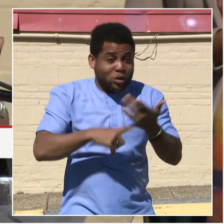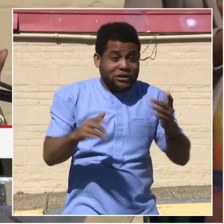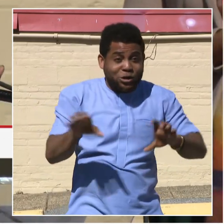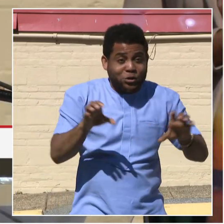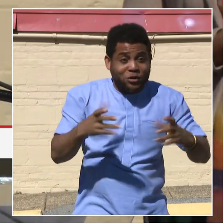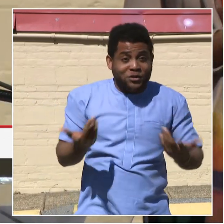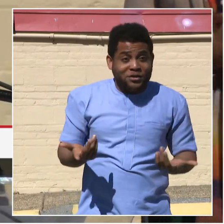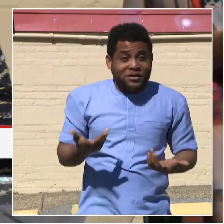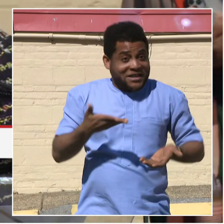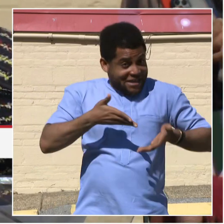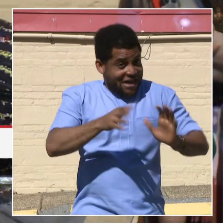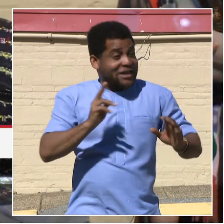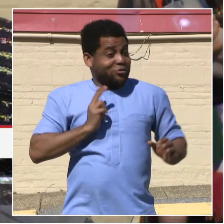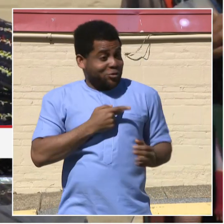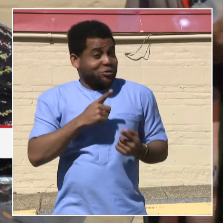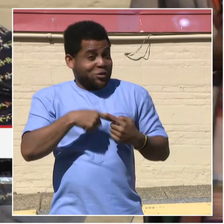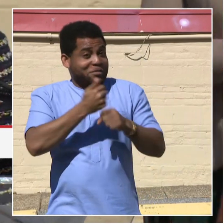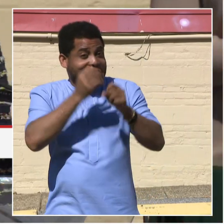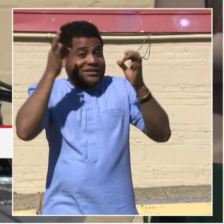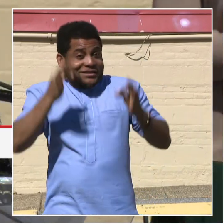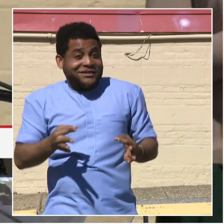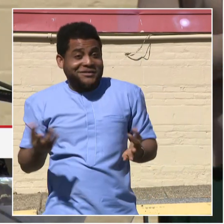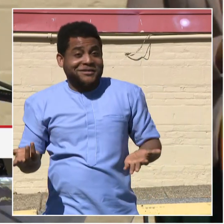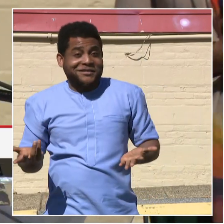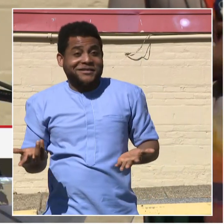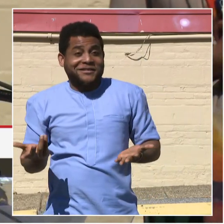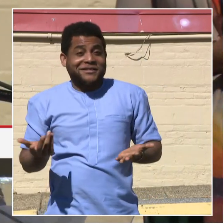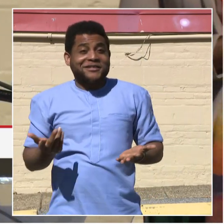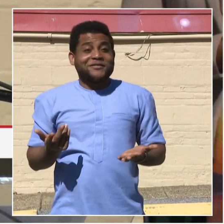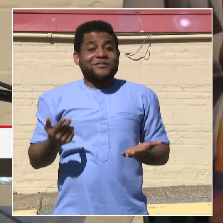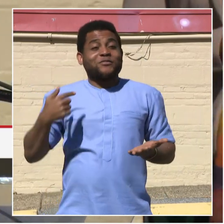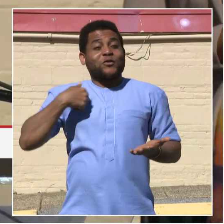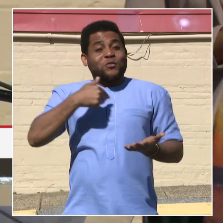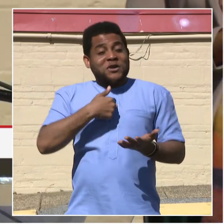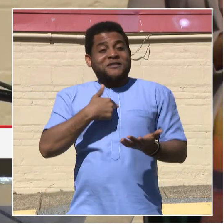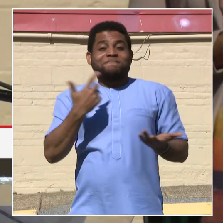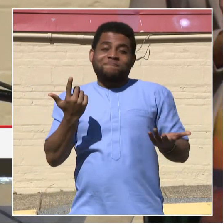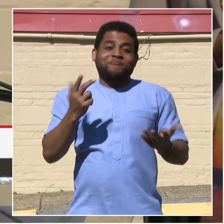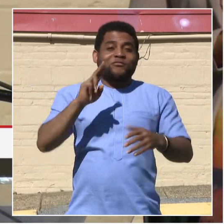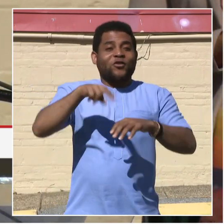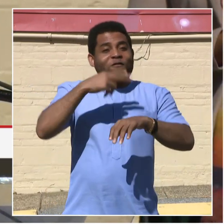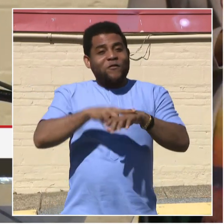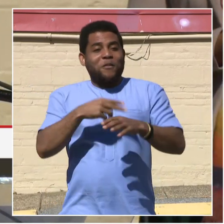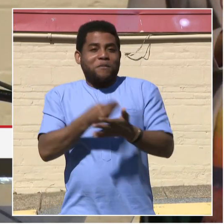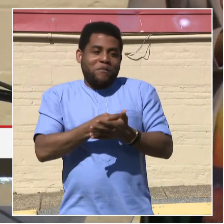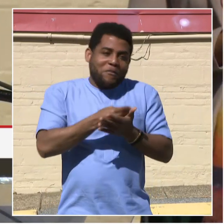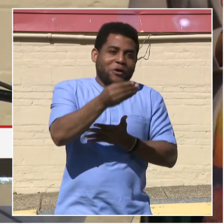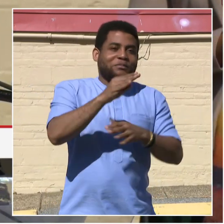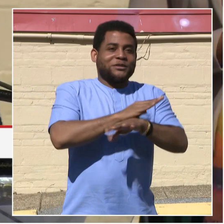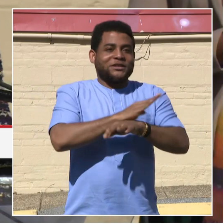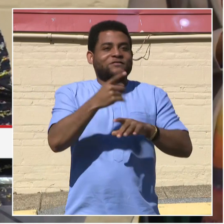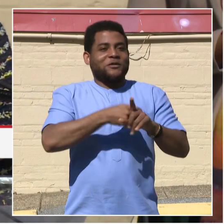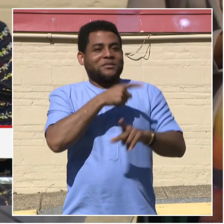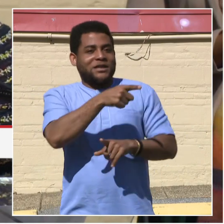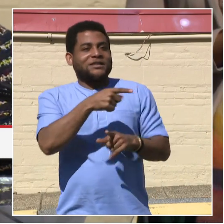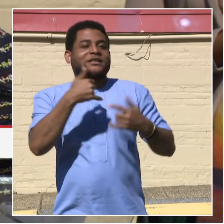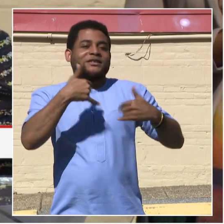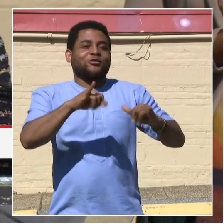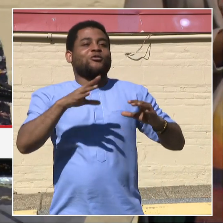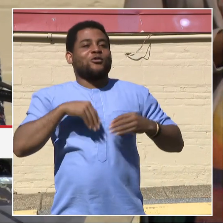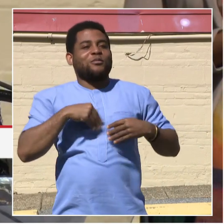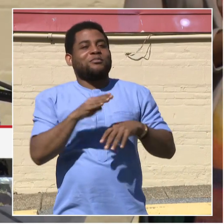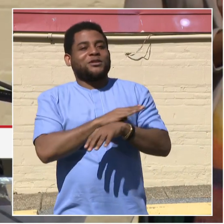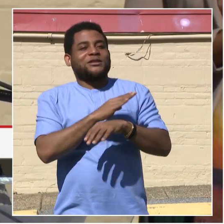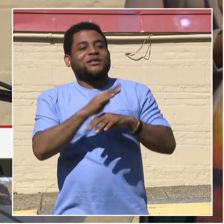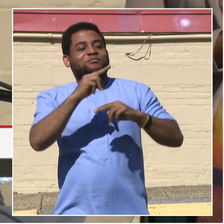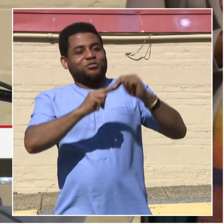the decision. And we, of course, bought the business from him, but he still owns the building. And we pay